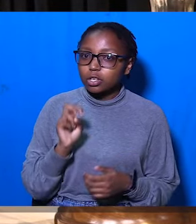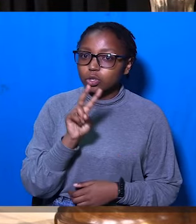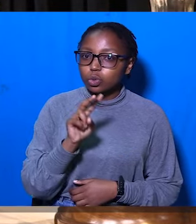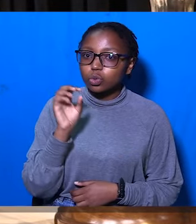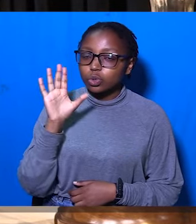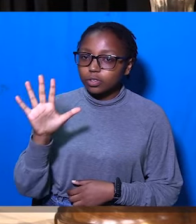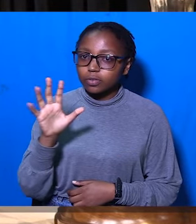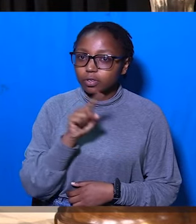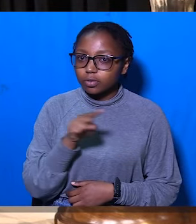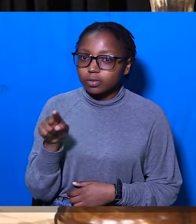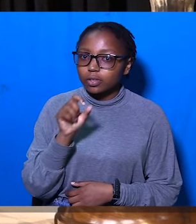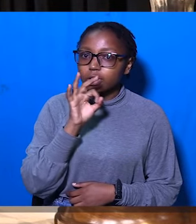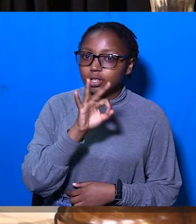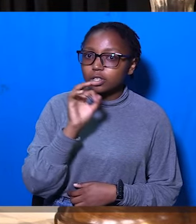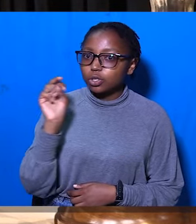32.